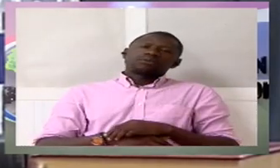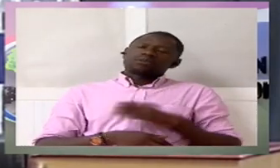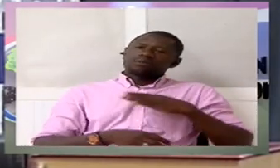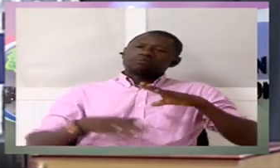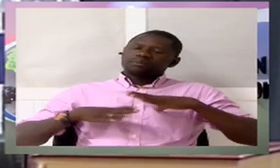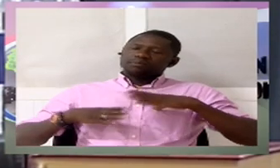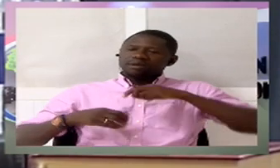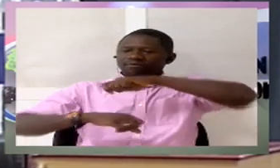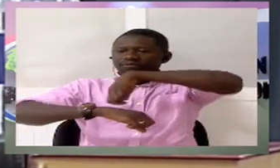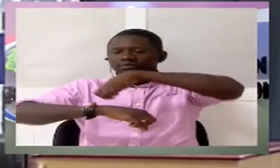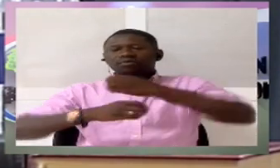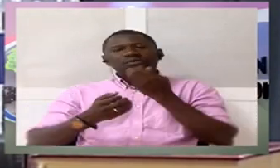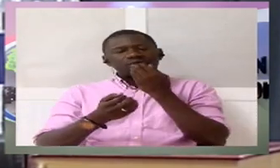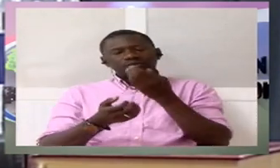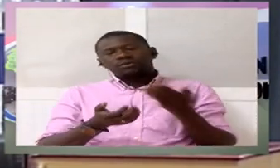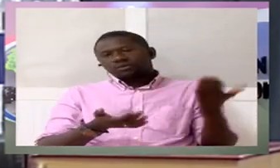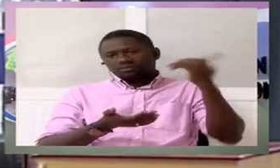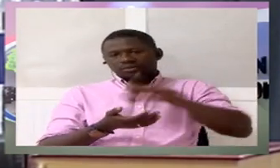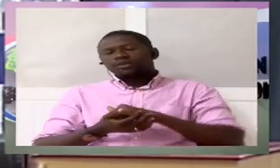I told them to prepare food for him.